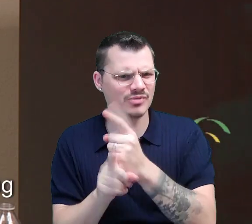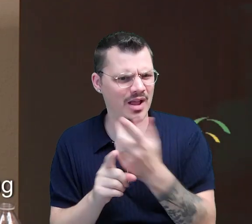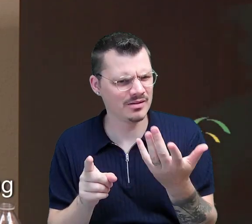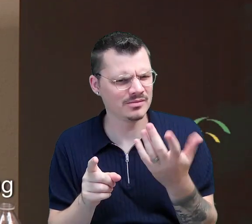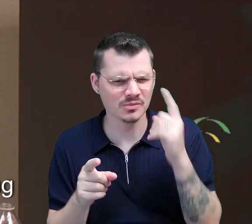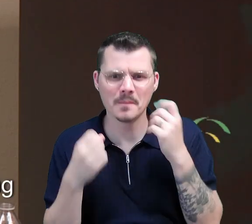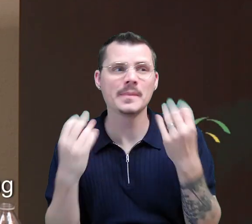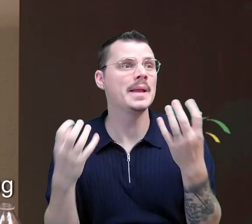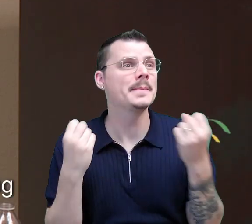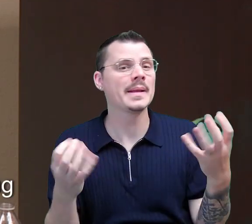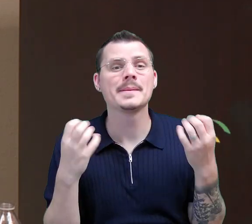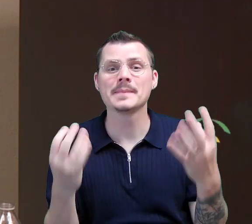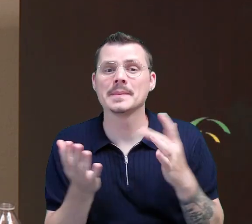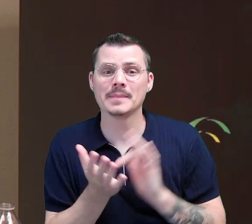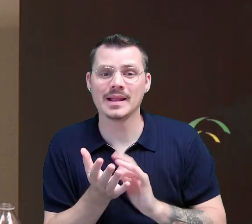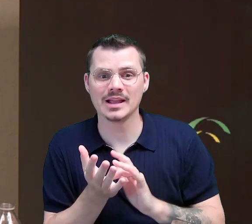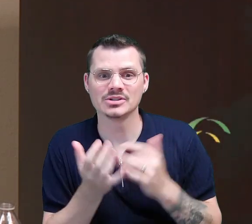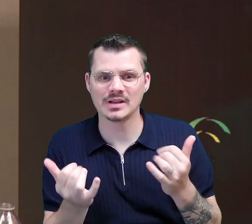Since so many medicines are being